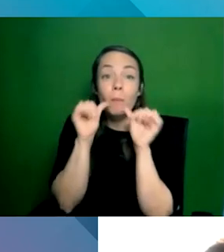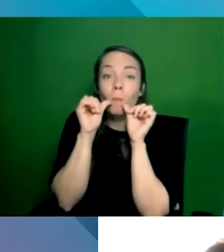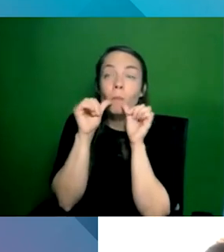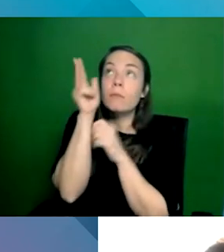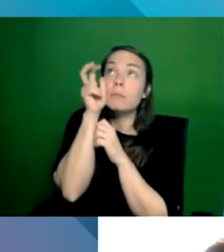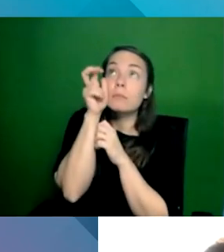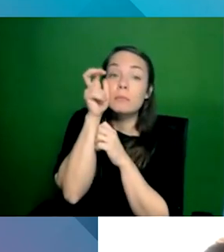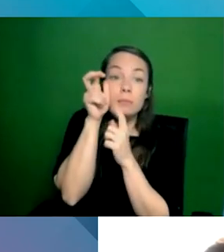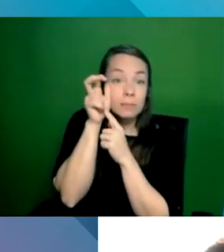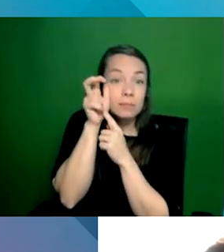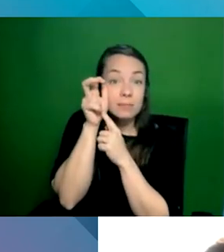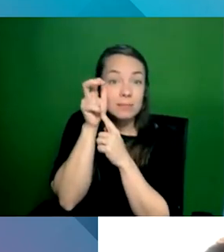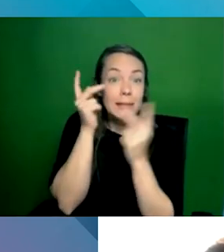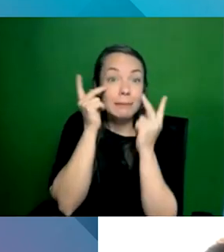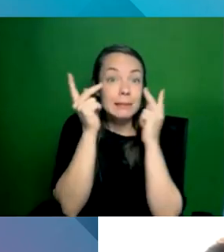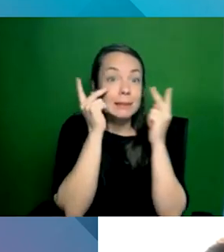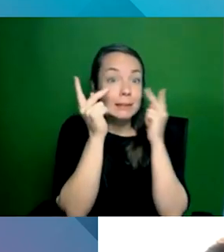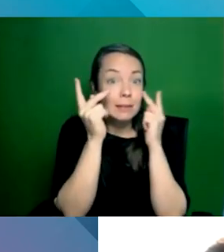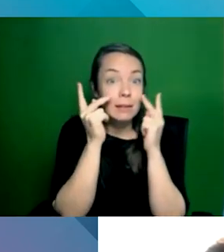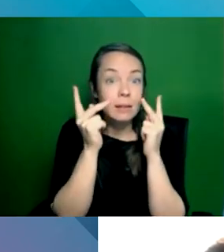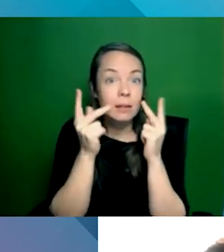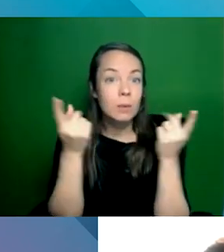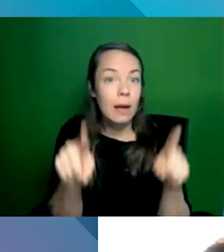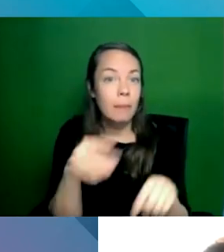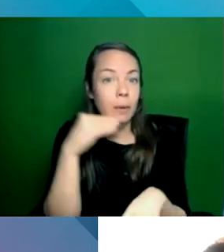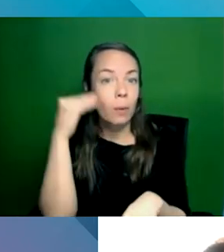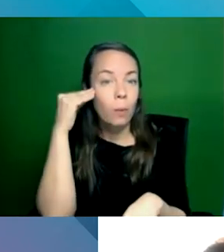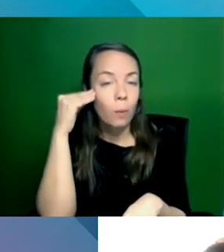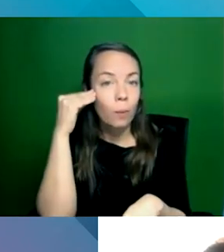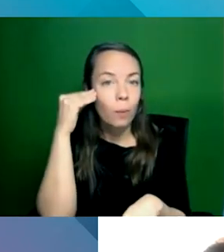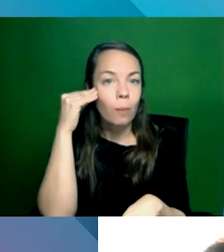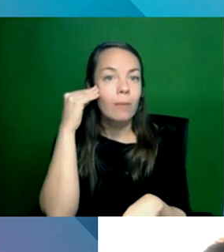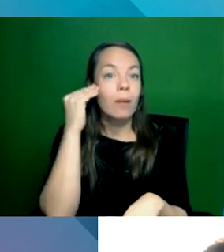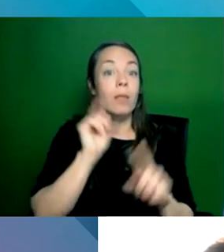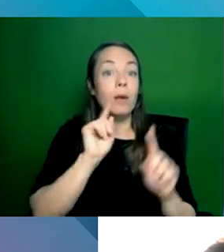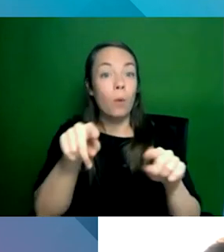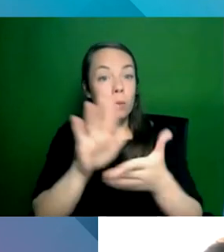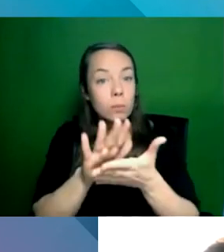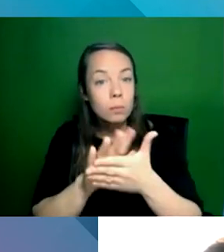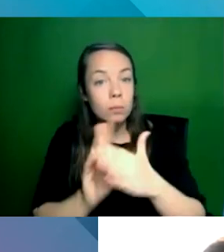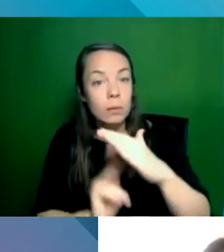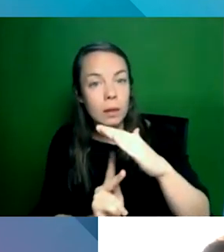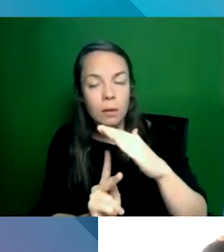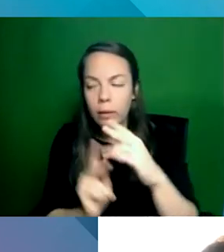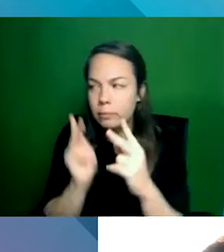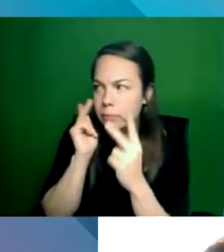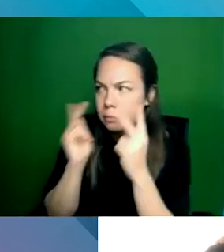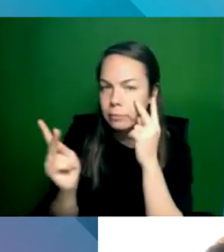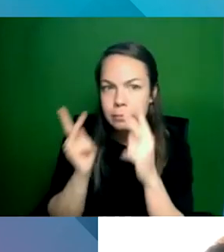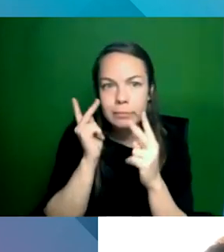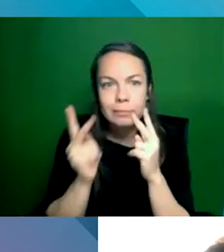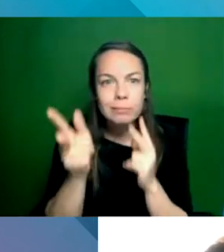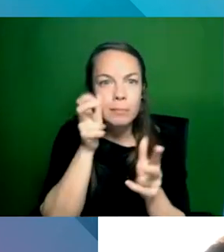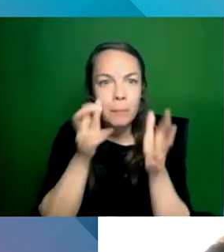and are seeing what's around them at home, and then are seeing what's around them in kindergarten and so on and so forth. And so I think that